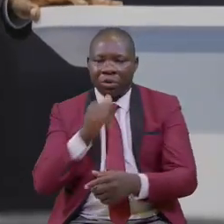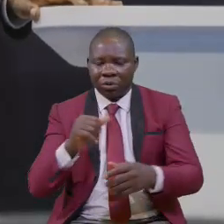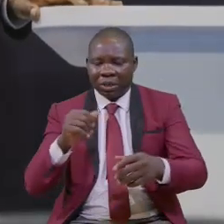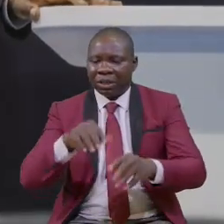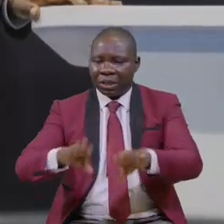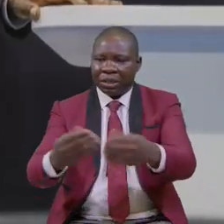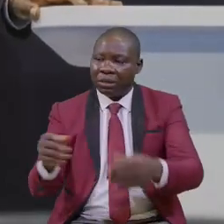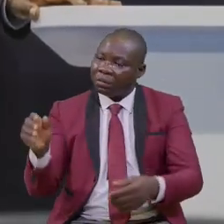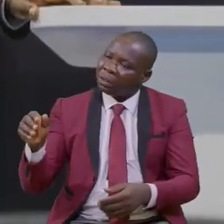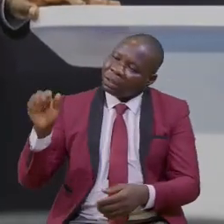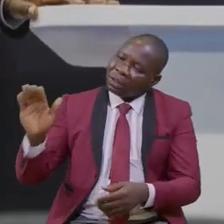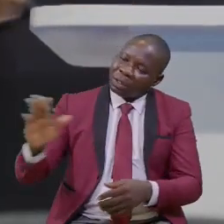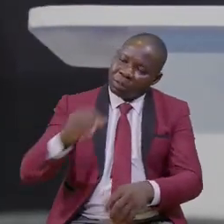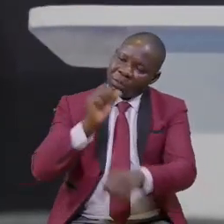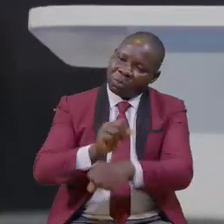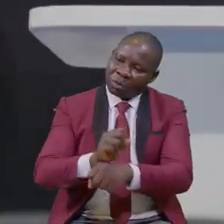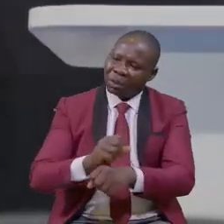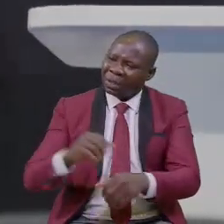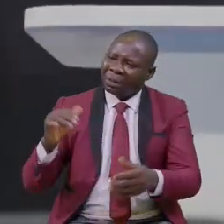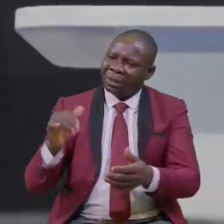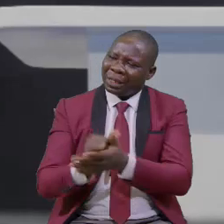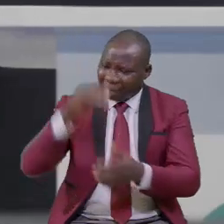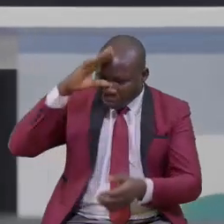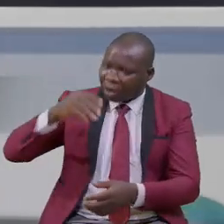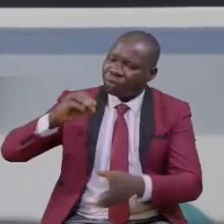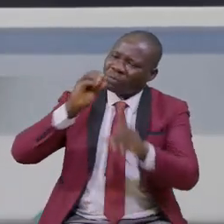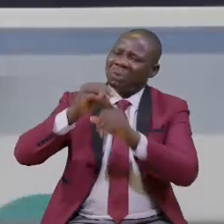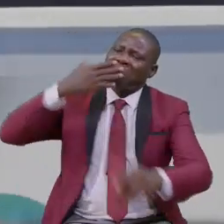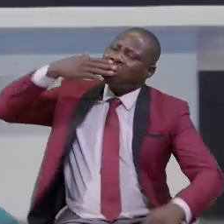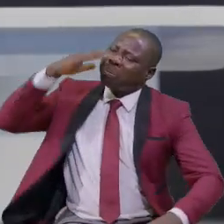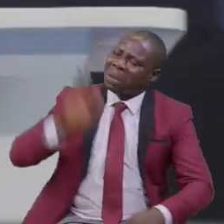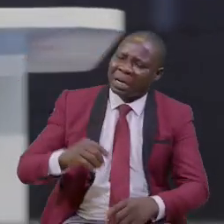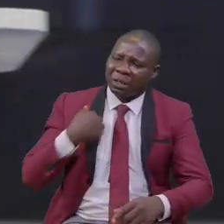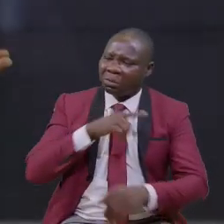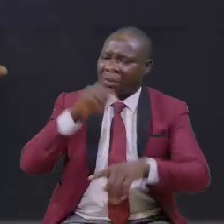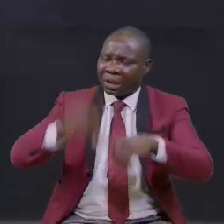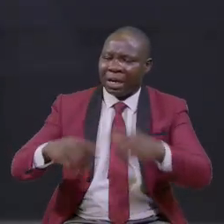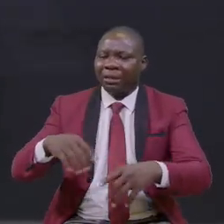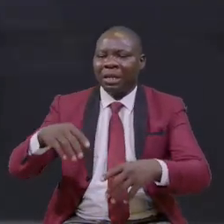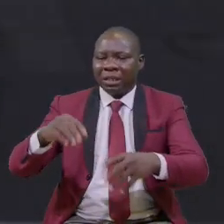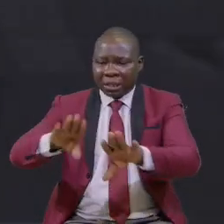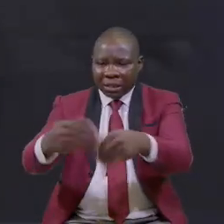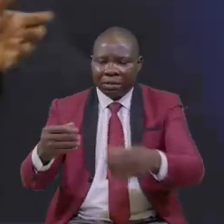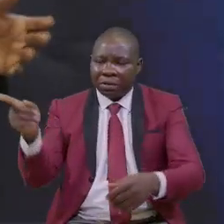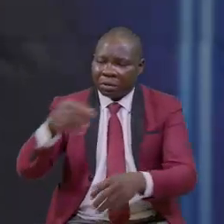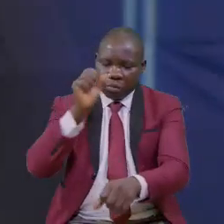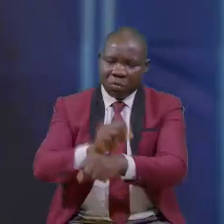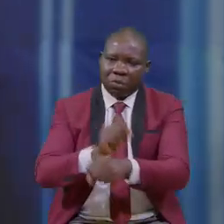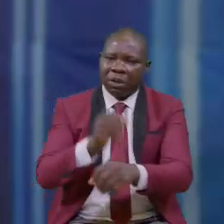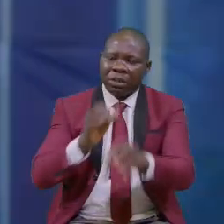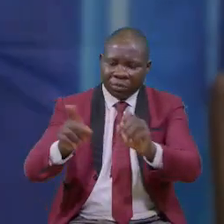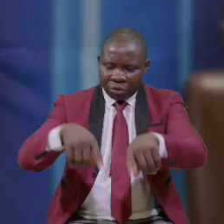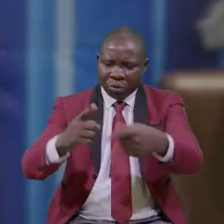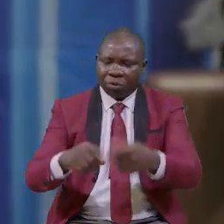bad. We cannot have this. Even if he goes to some civilized people and some nice, nice people, he